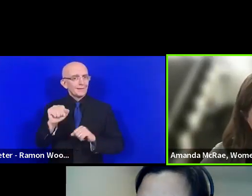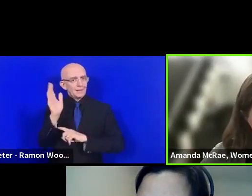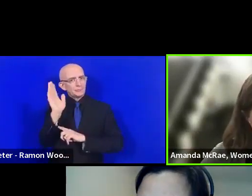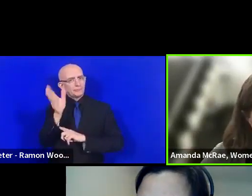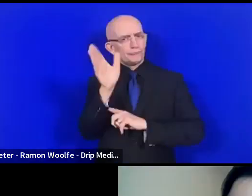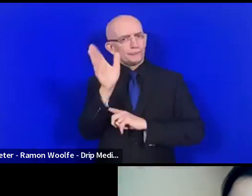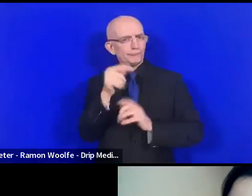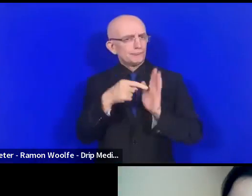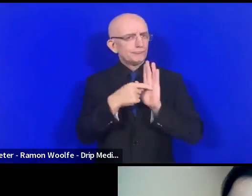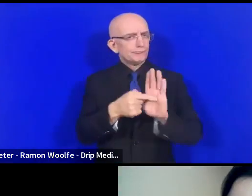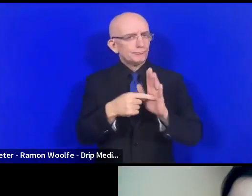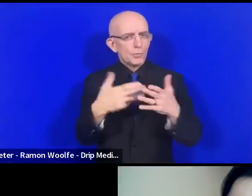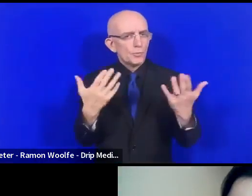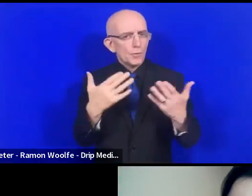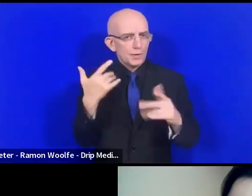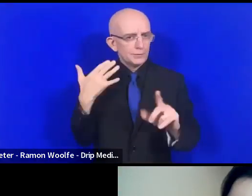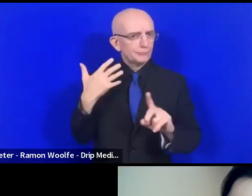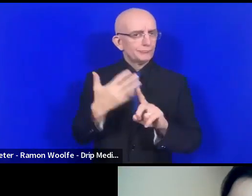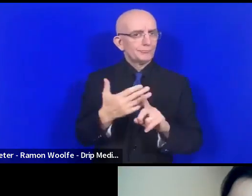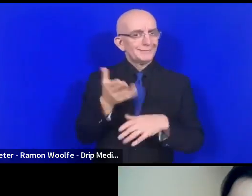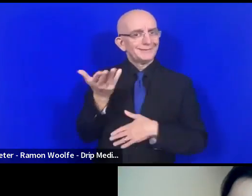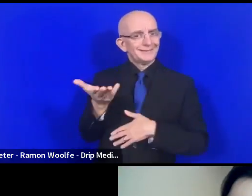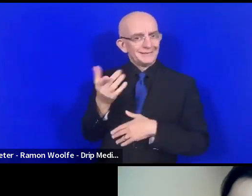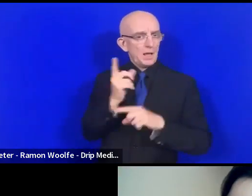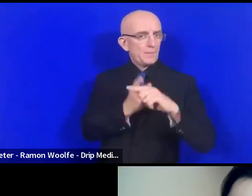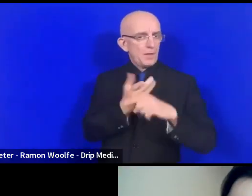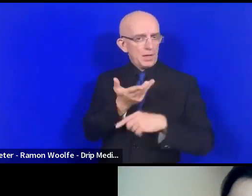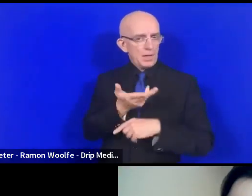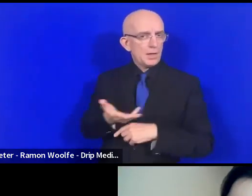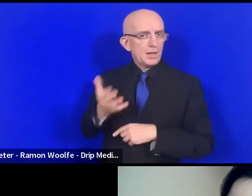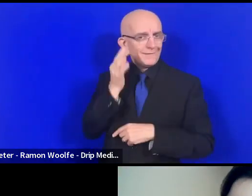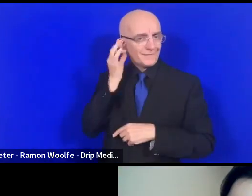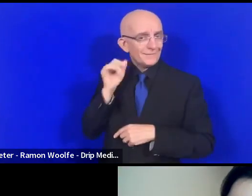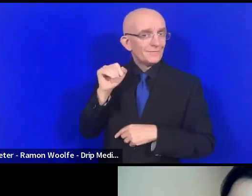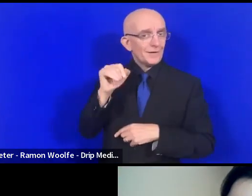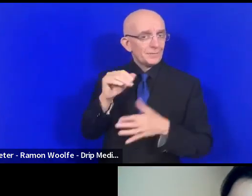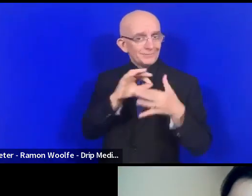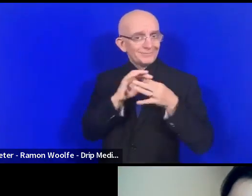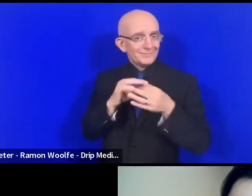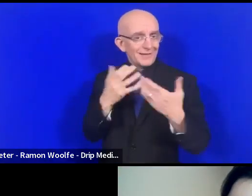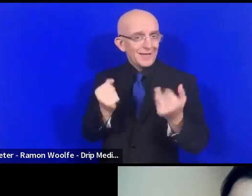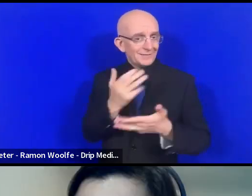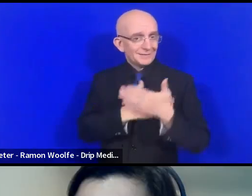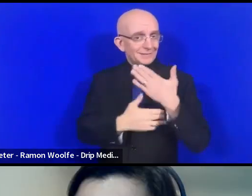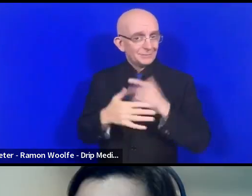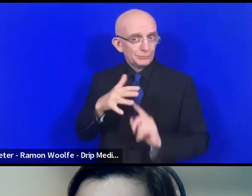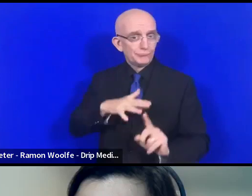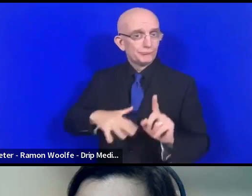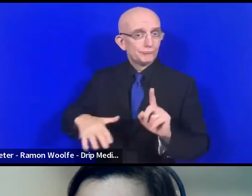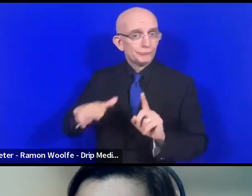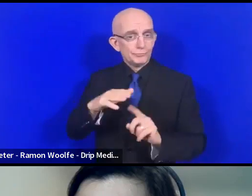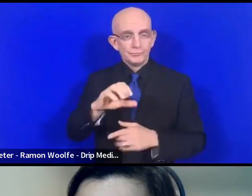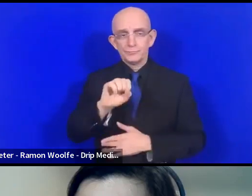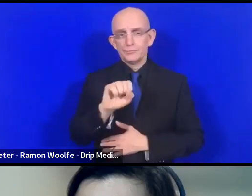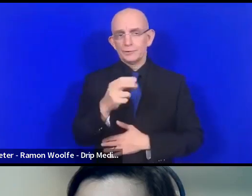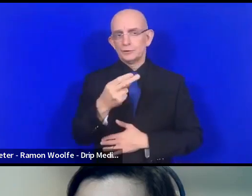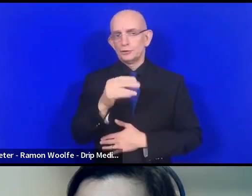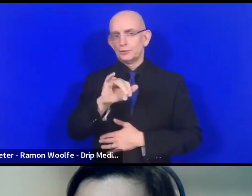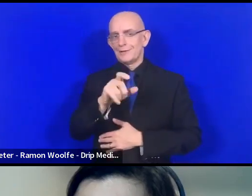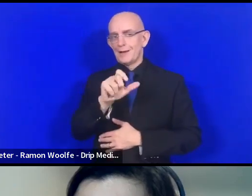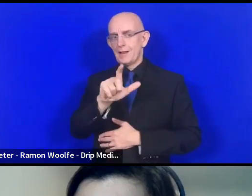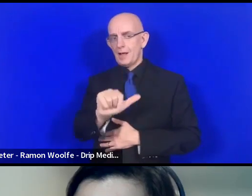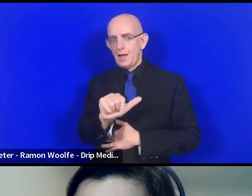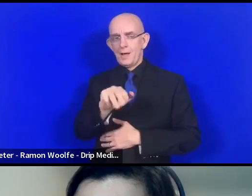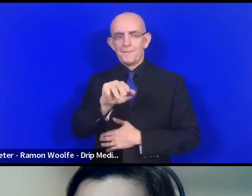the manager of Nationwide Organization for Visually Impaired Empowered Ladies in the Philippines, an